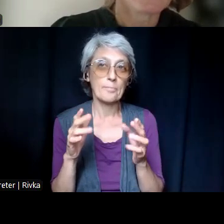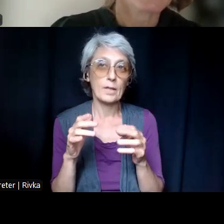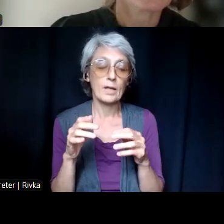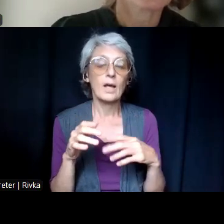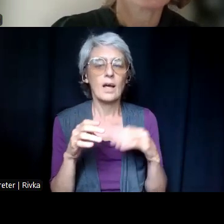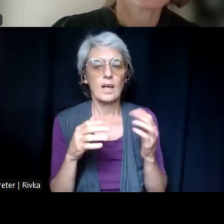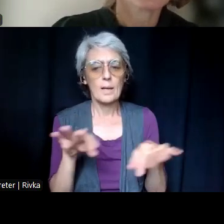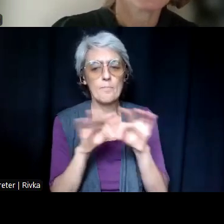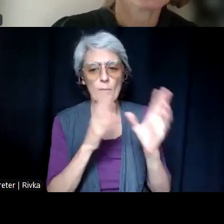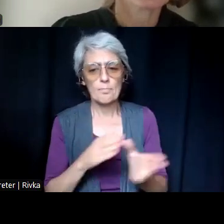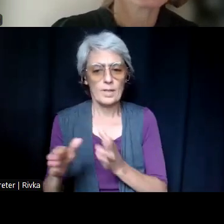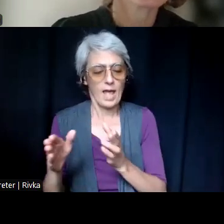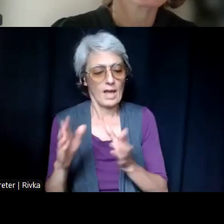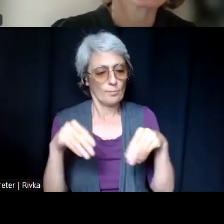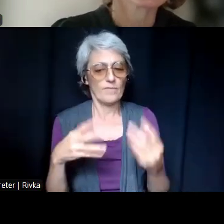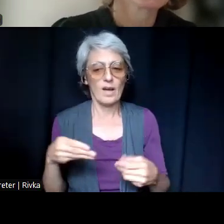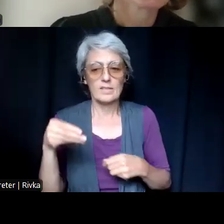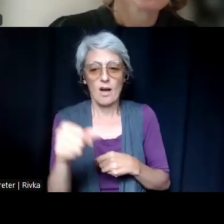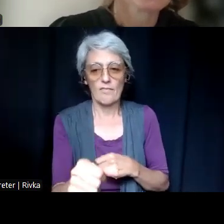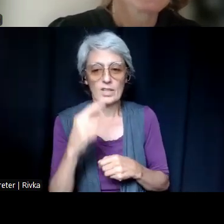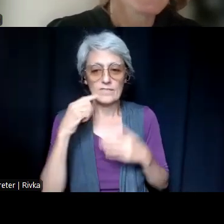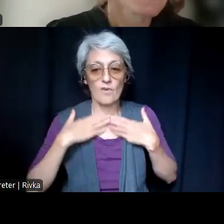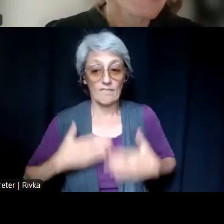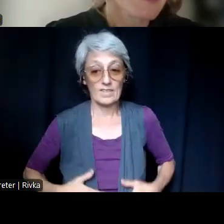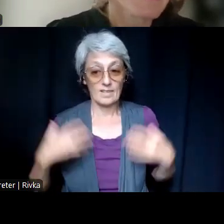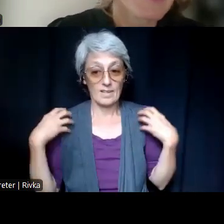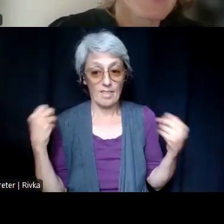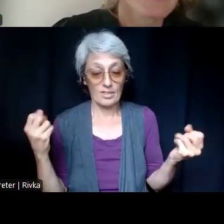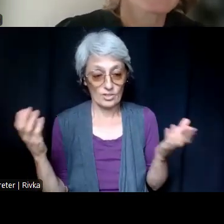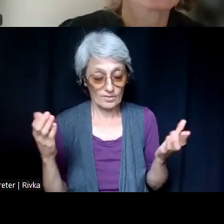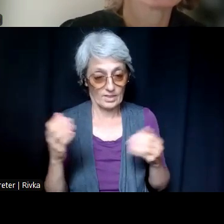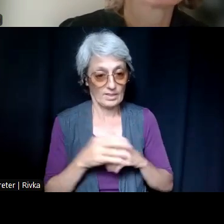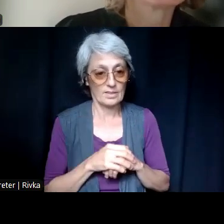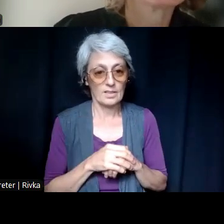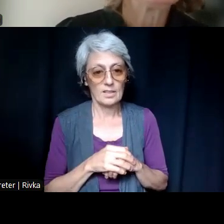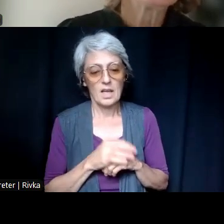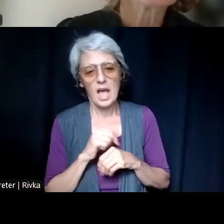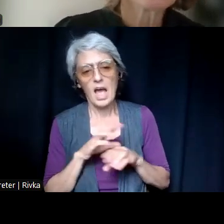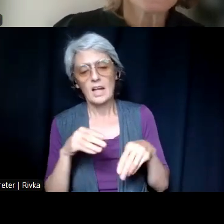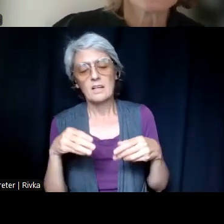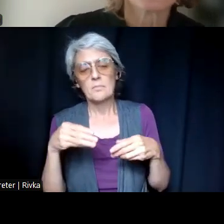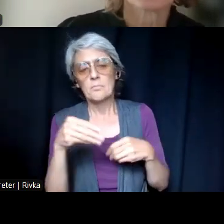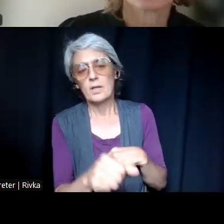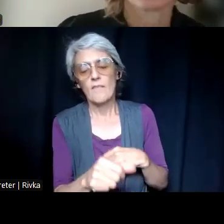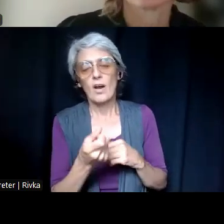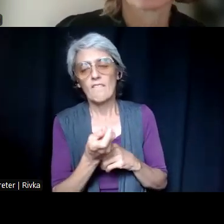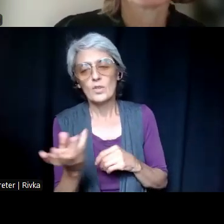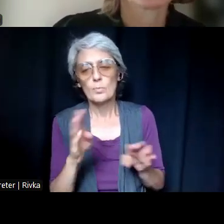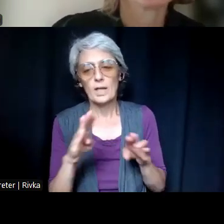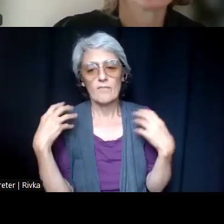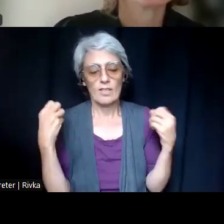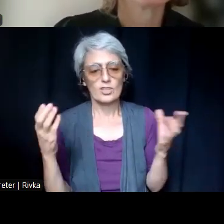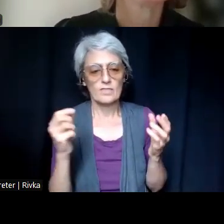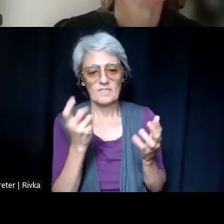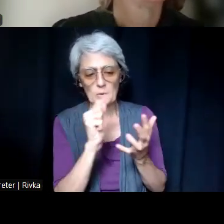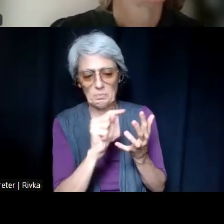the coverage for the physical health services and a few limited behavioral health services. And of course, our Ohio Rise